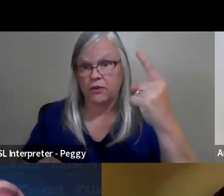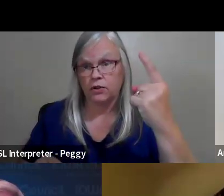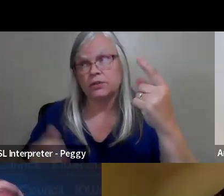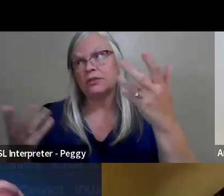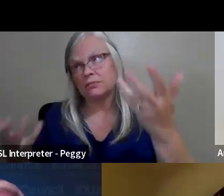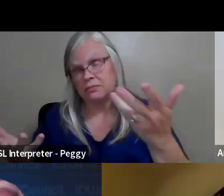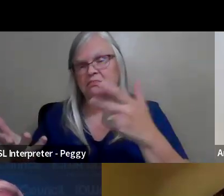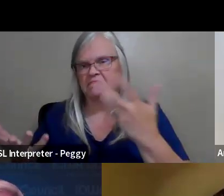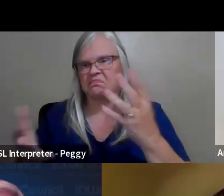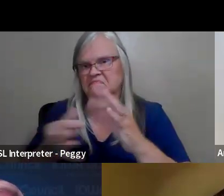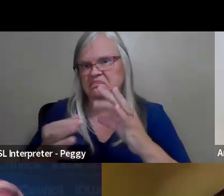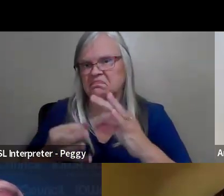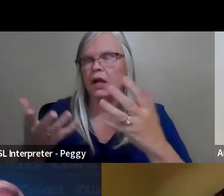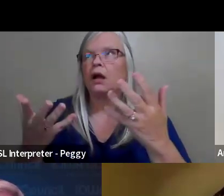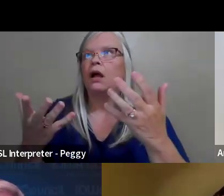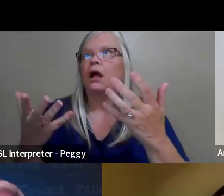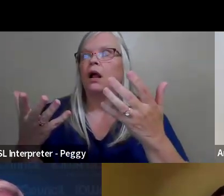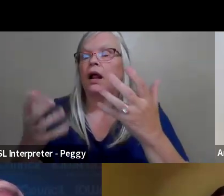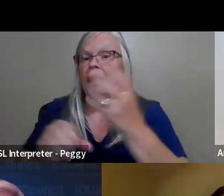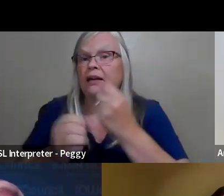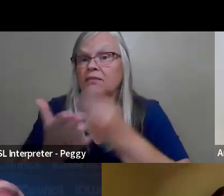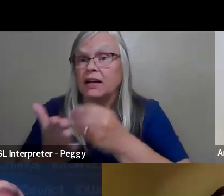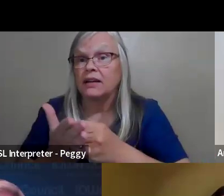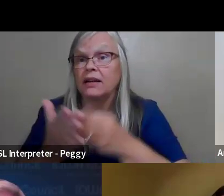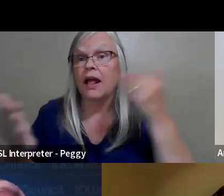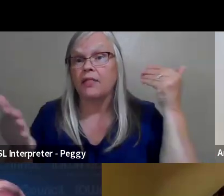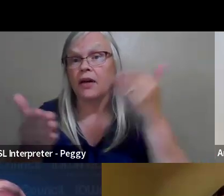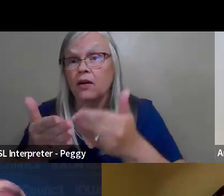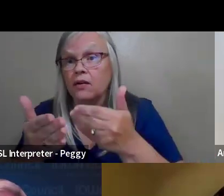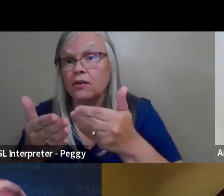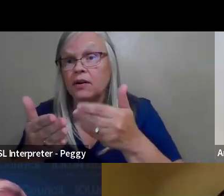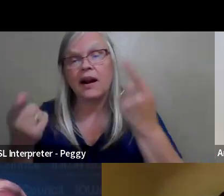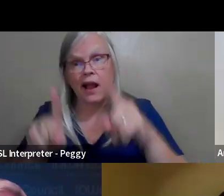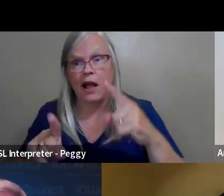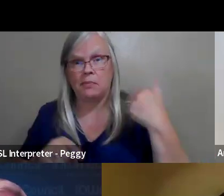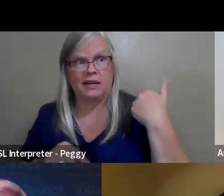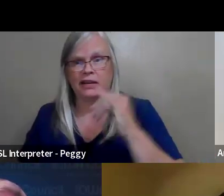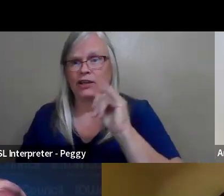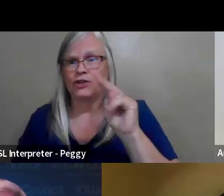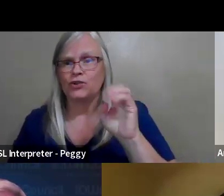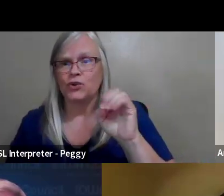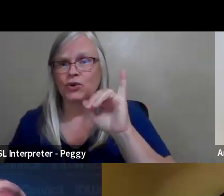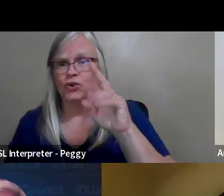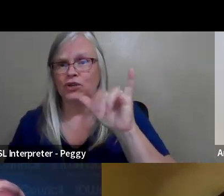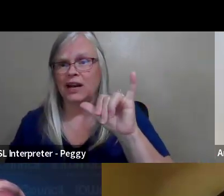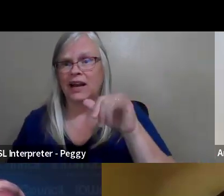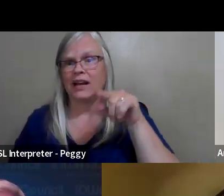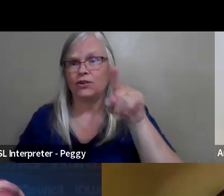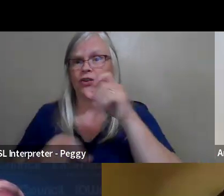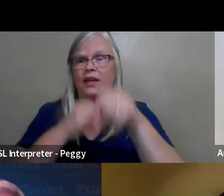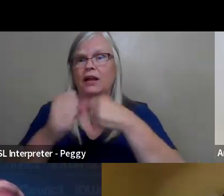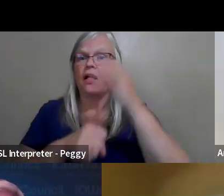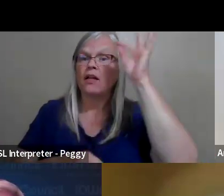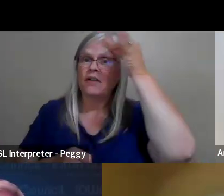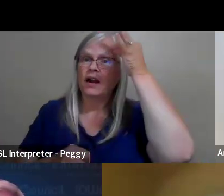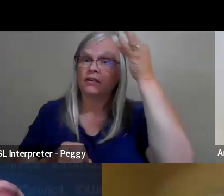to get funding, and then happen in this year in June or July of the year, the federal